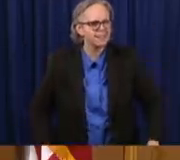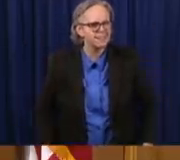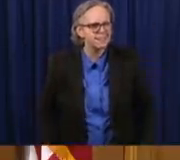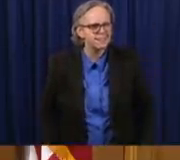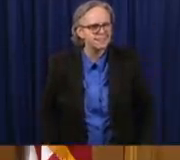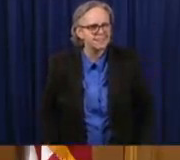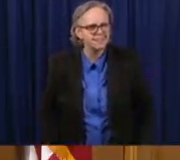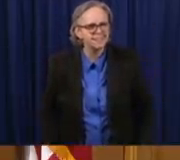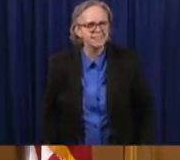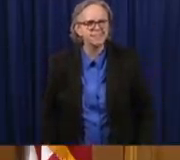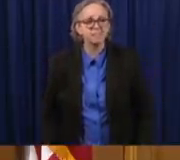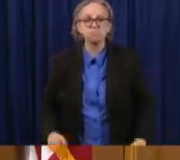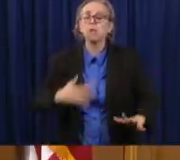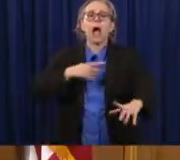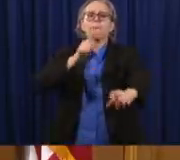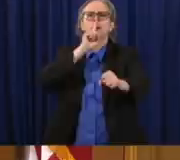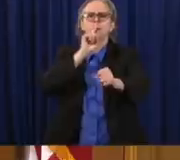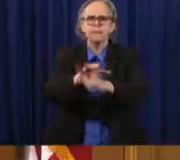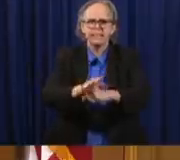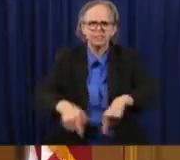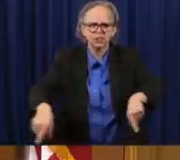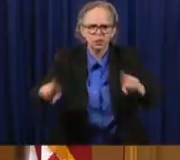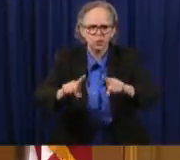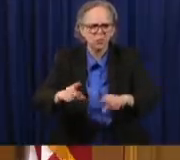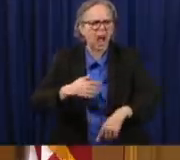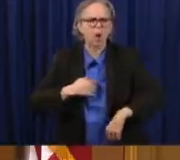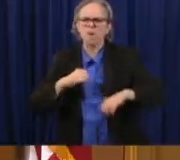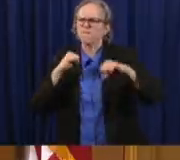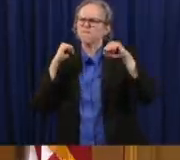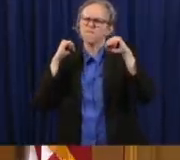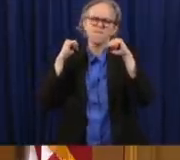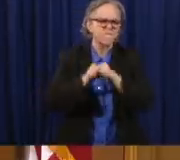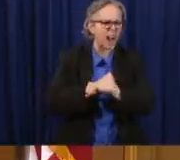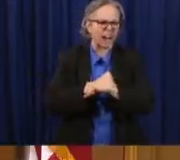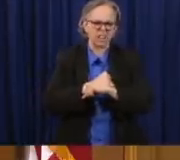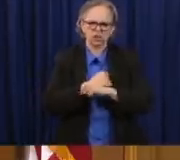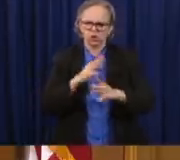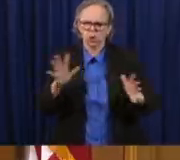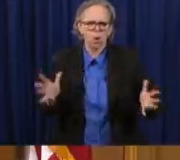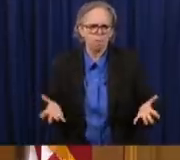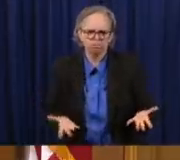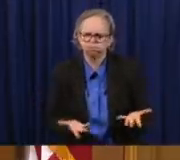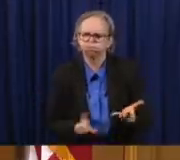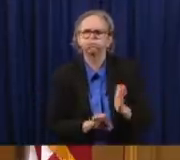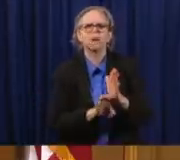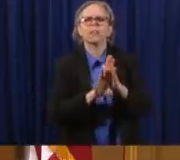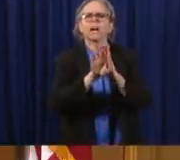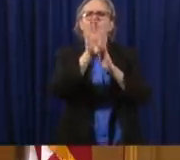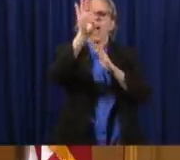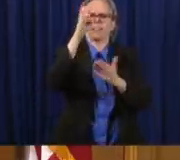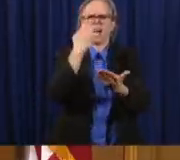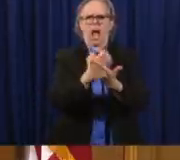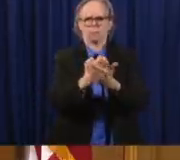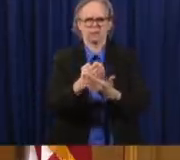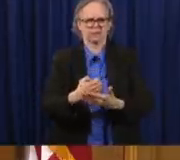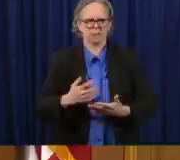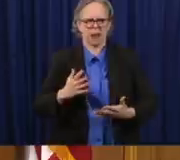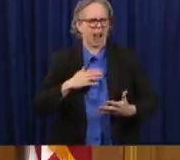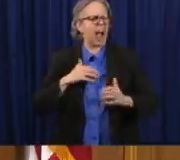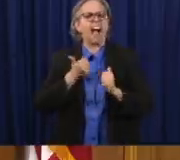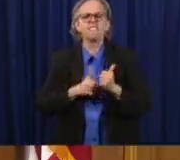that I will fight just as hard to bring this economy back. I will give it everything I have, and I am doing